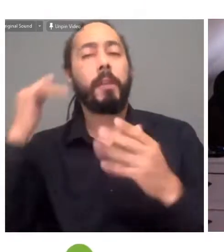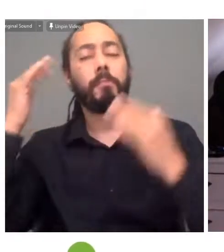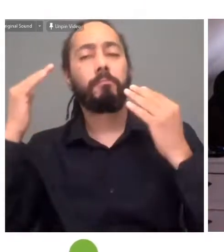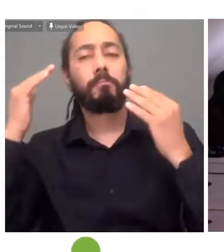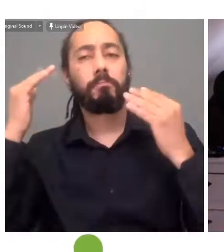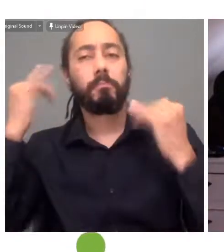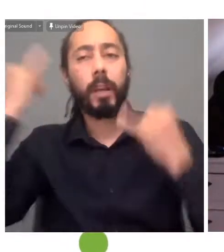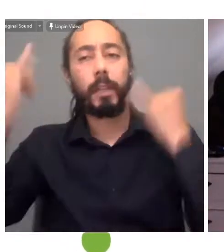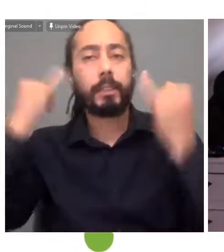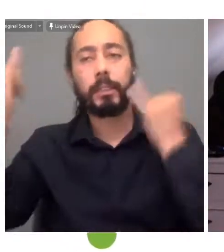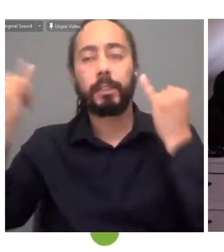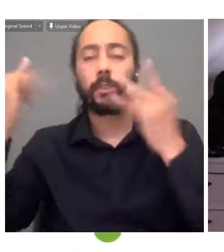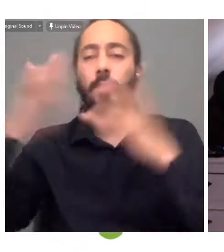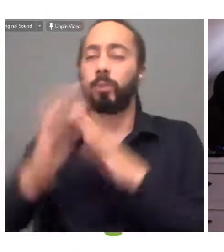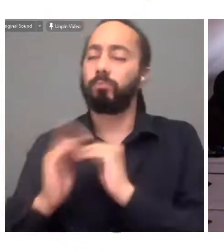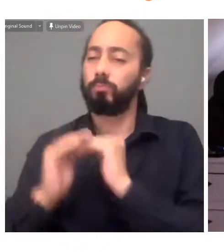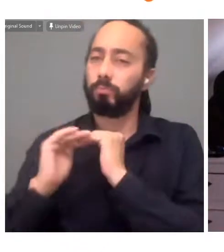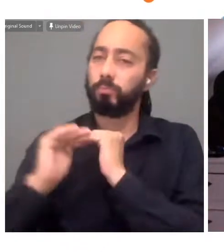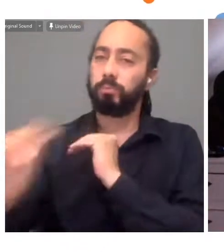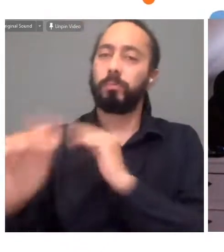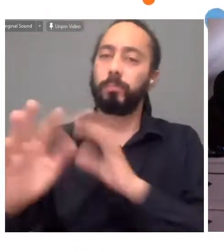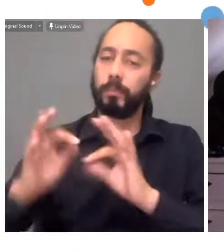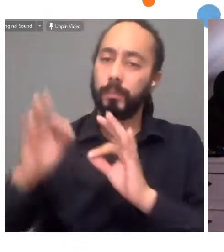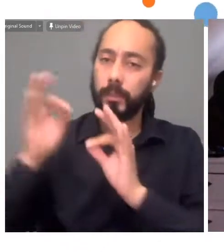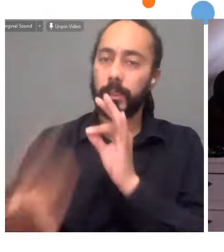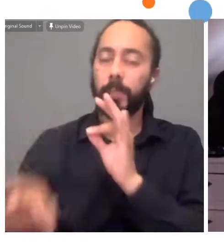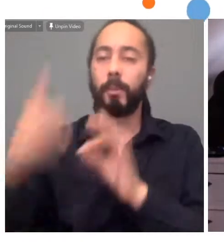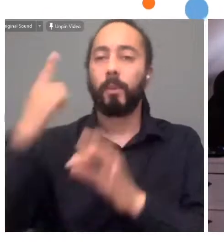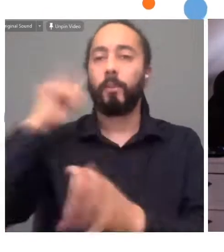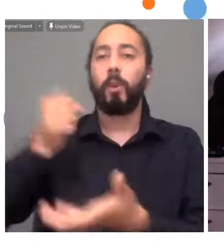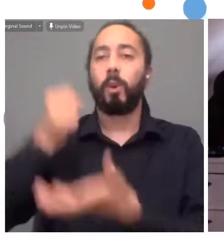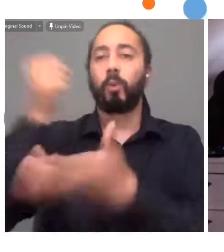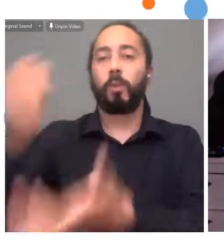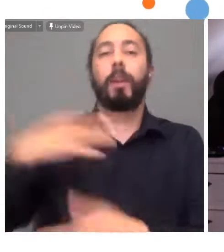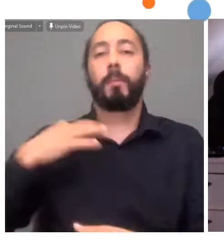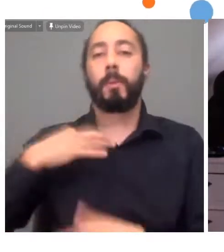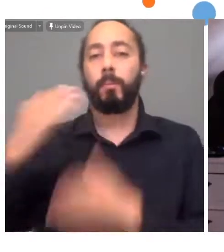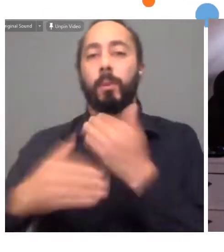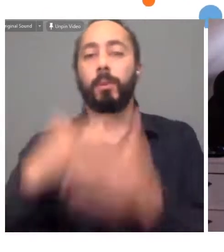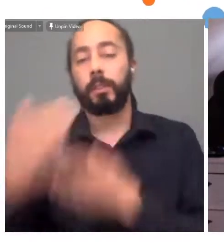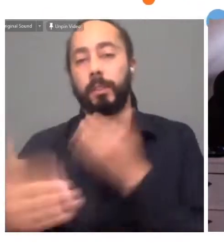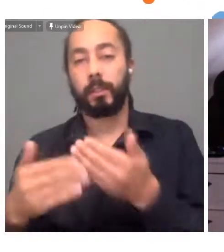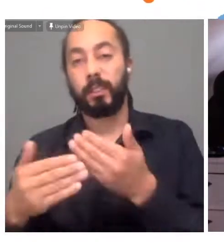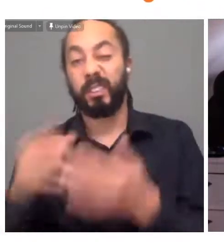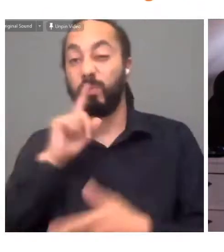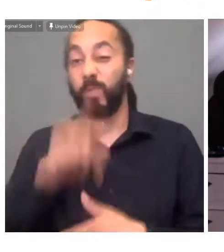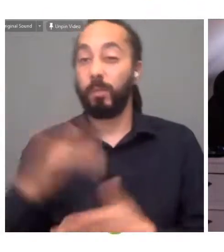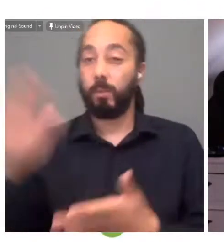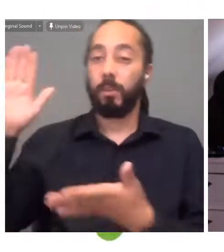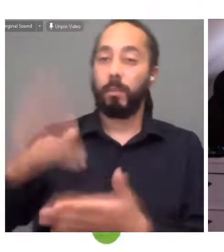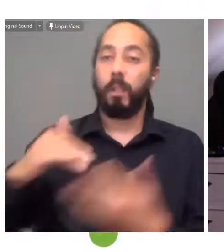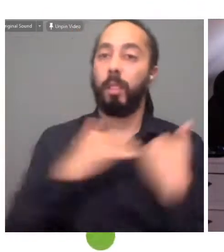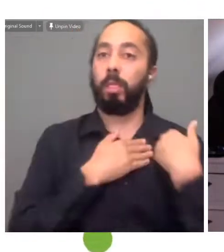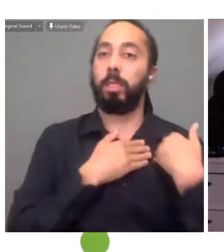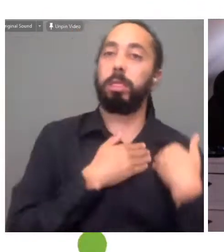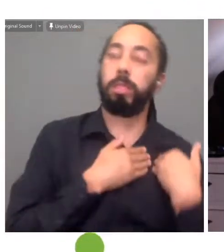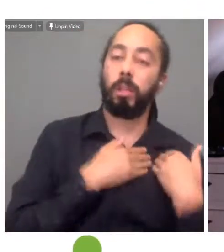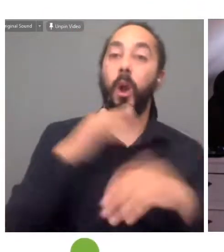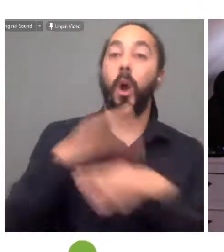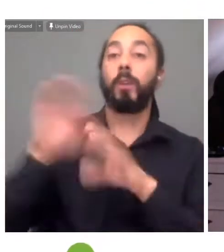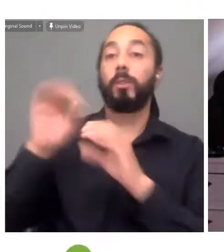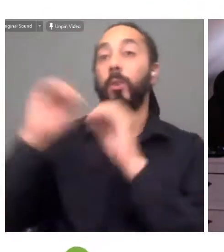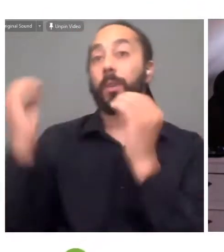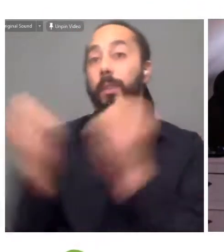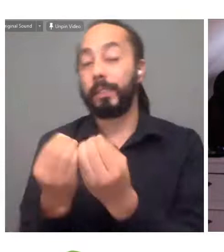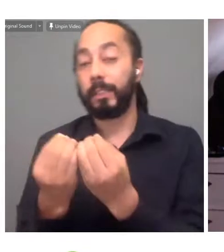inevitably reduce administrative burden on the part of the arts councils, but more particularly reduce the administrative burden on arts